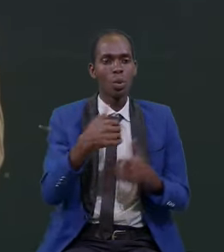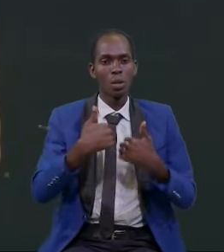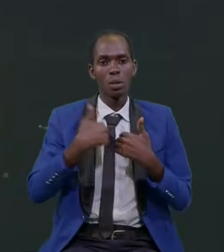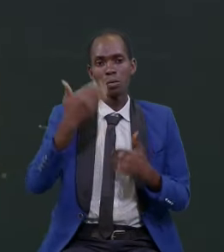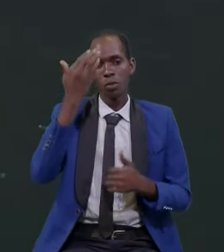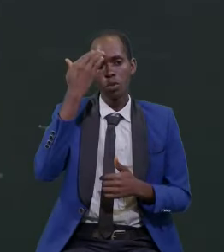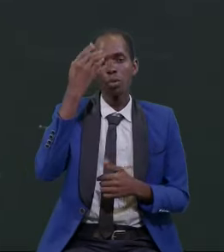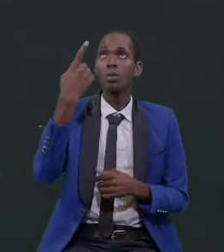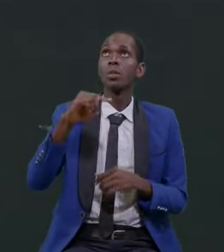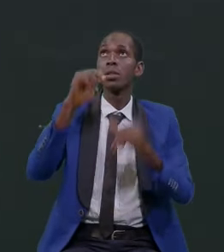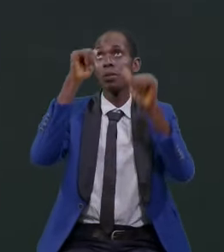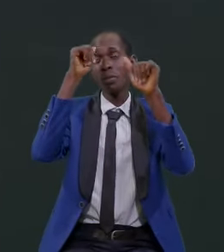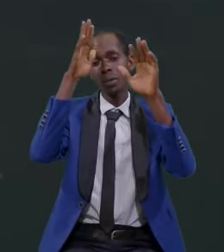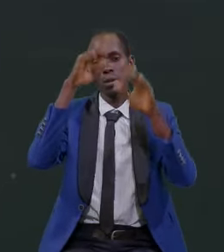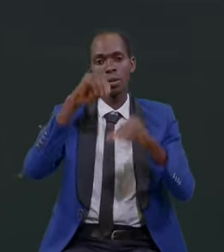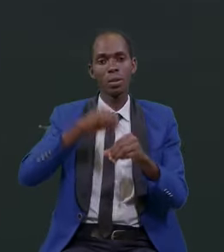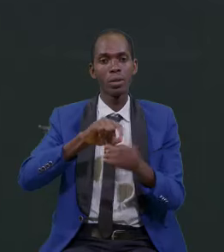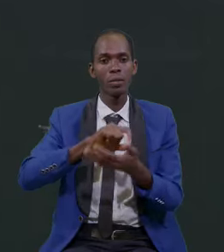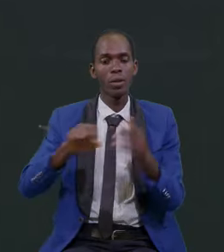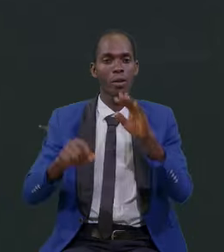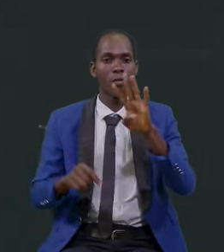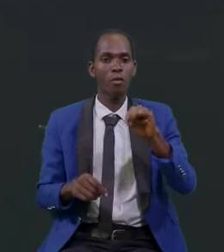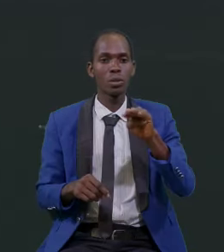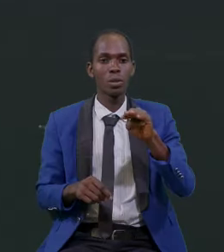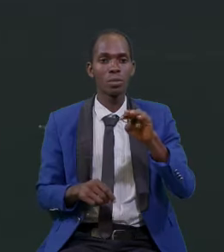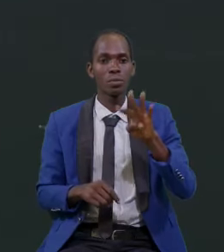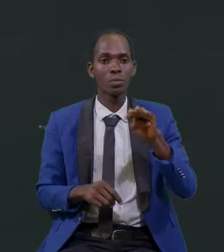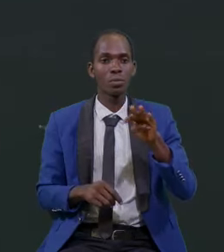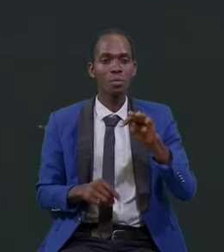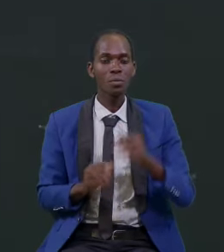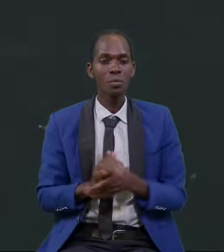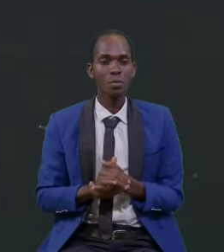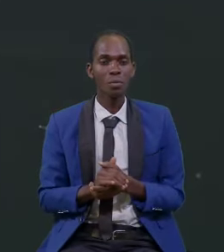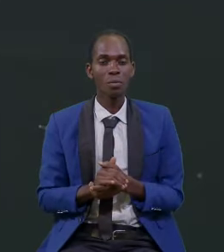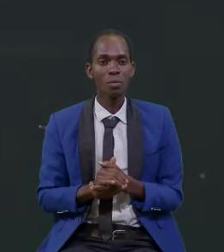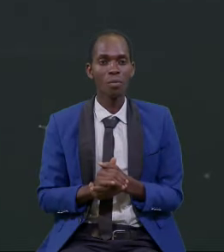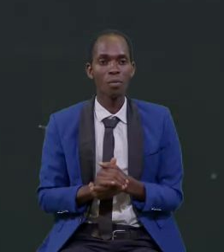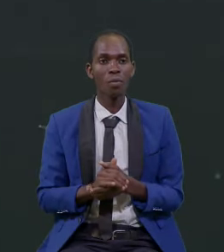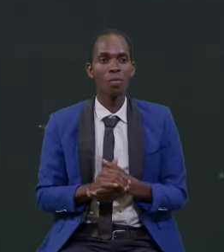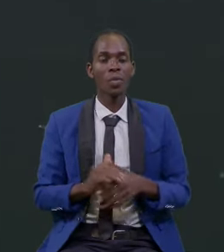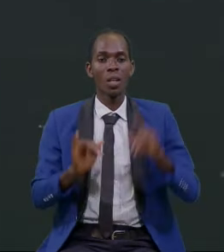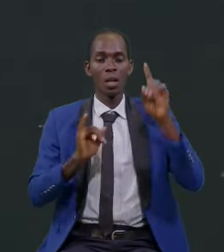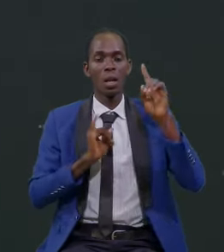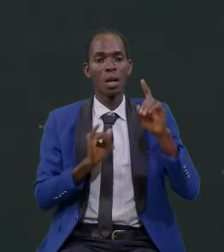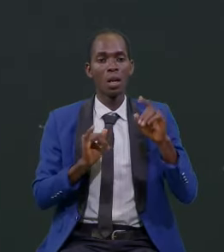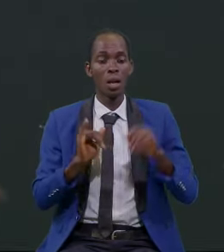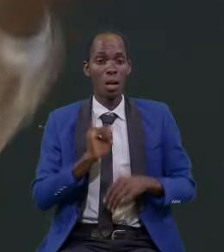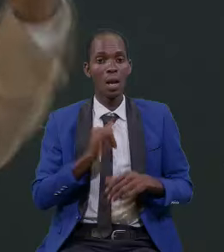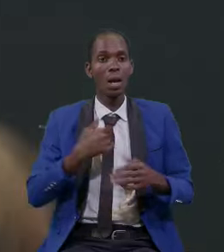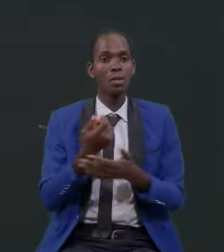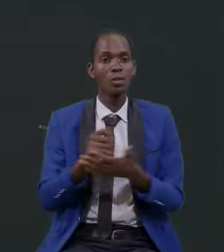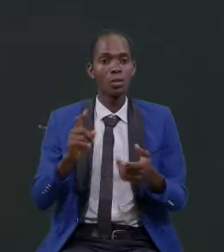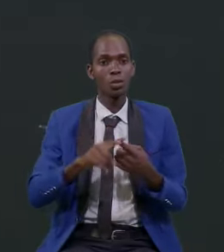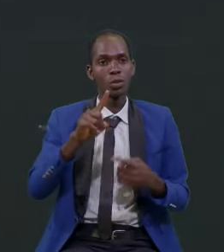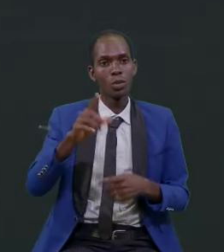verse 14. In verse 14, I have written unto you, fathers, because